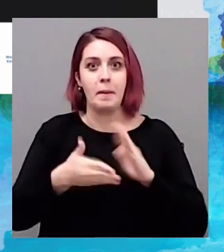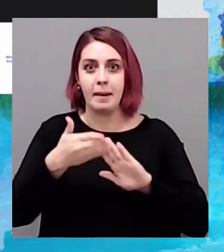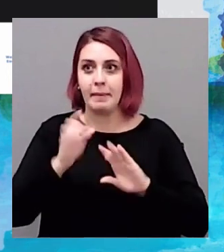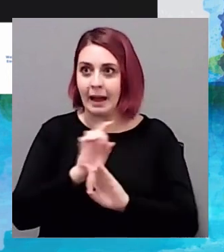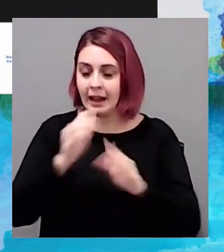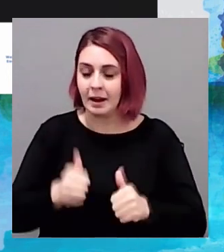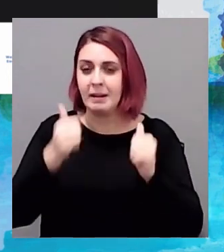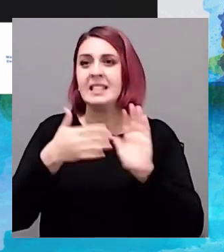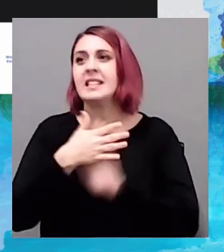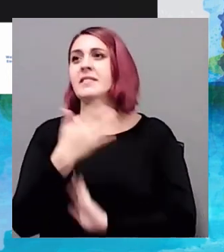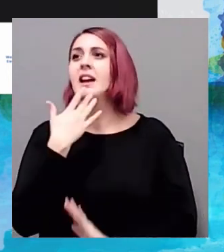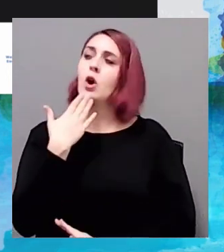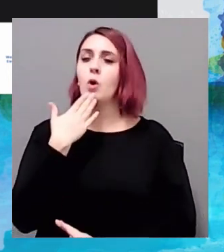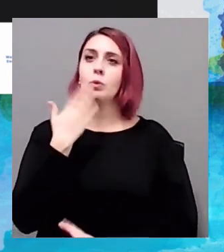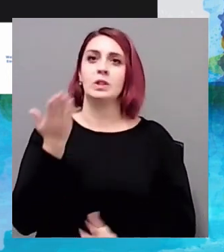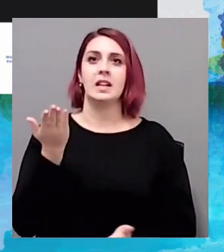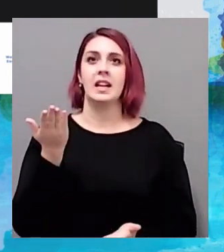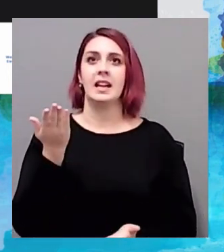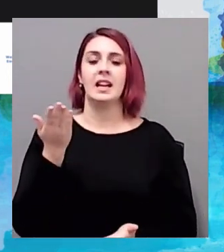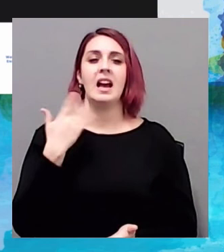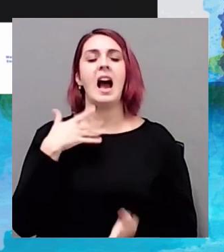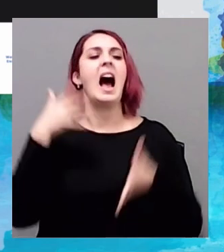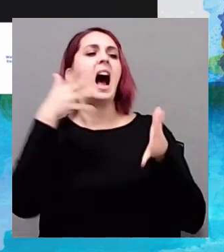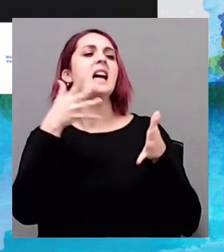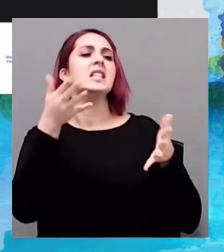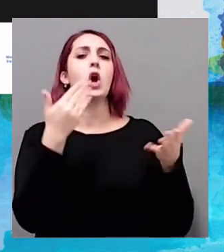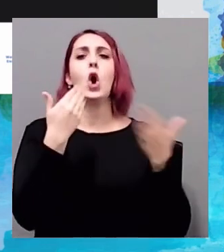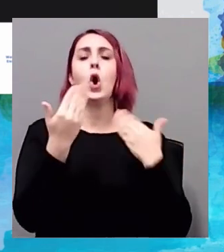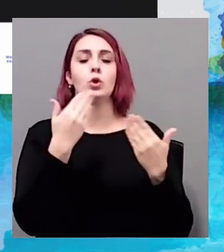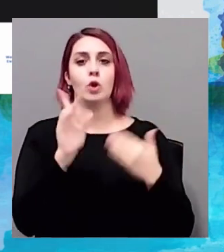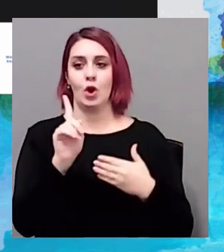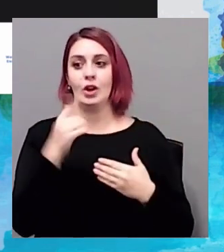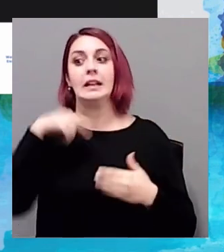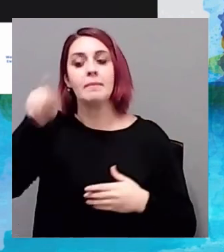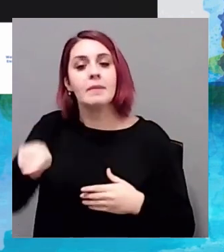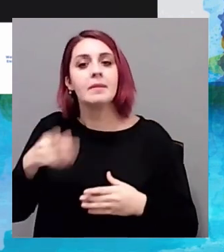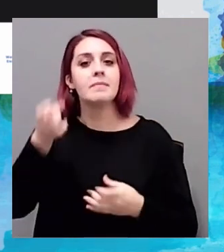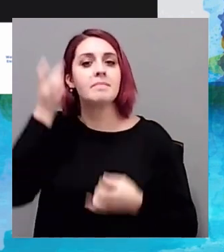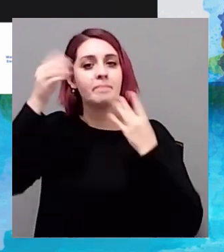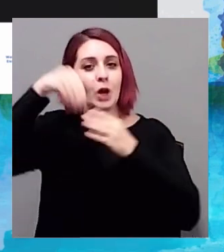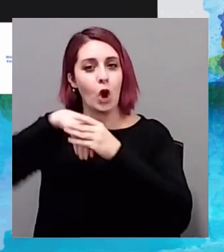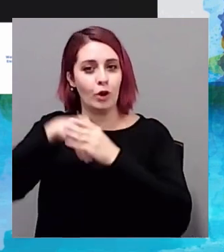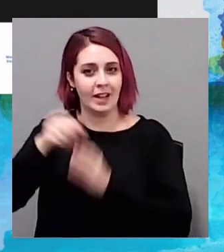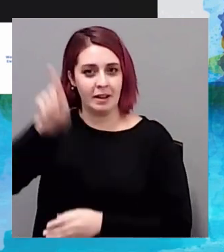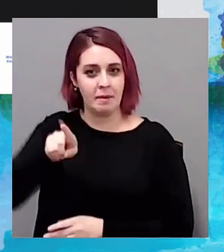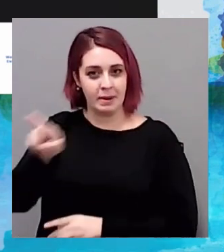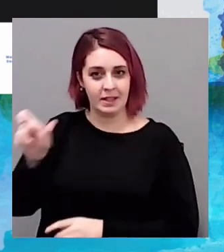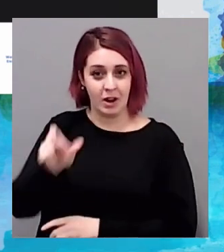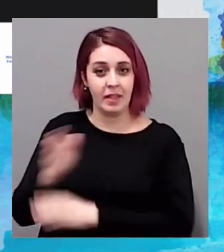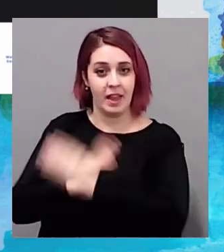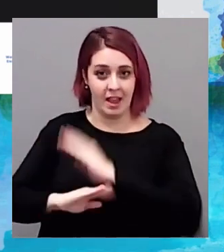increasing. That's really good. They're not just consultants, but also they're creators of content